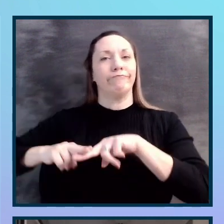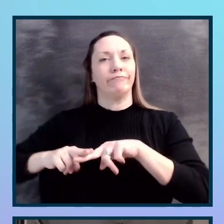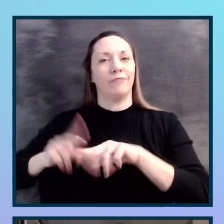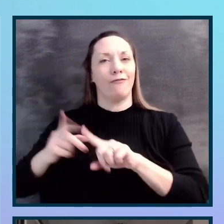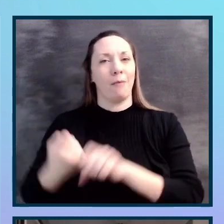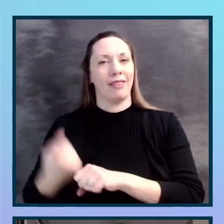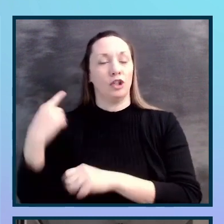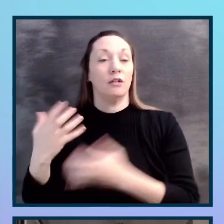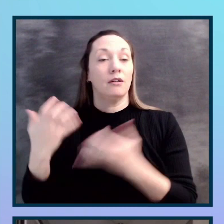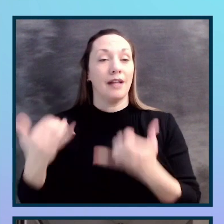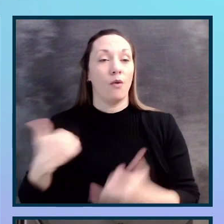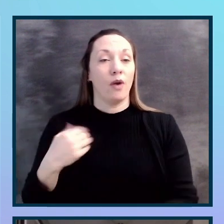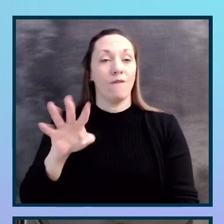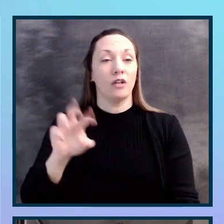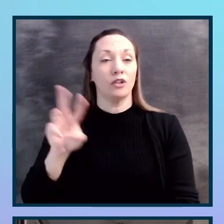have